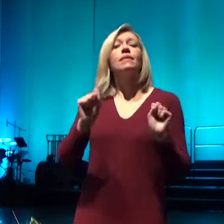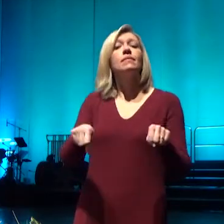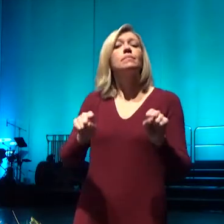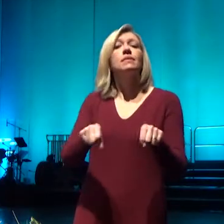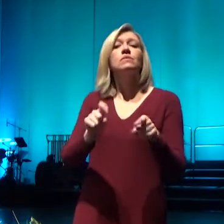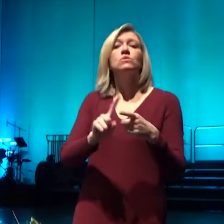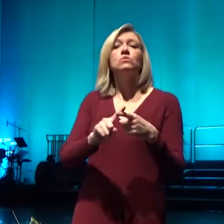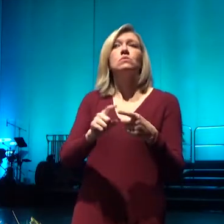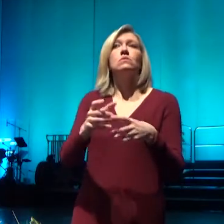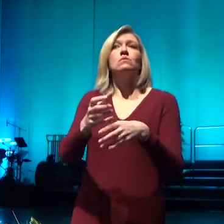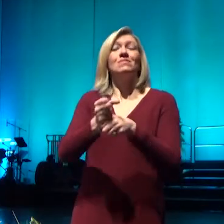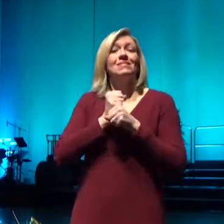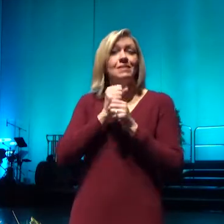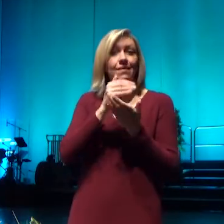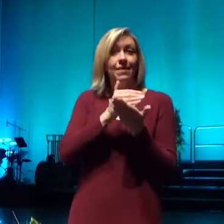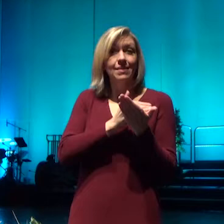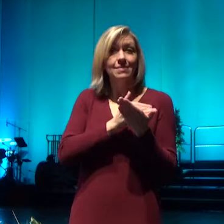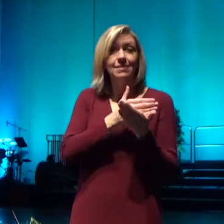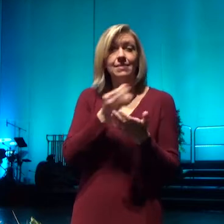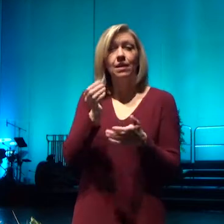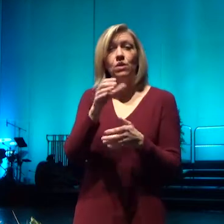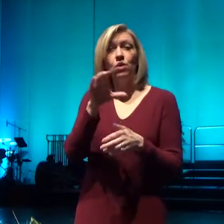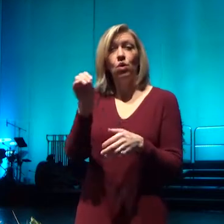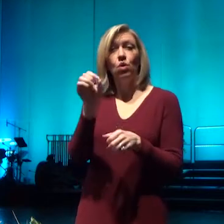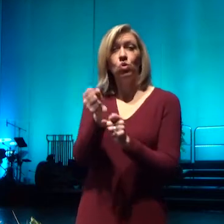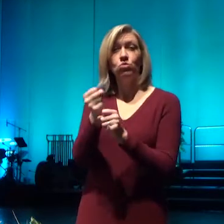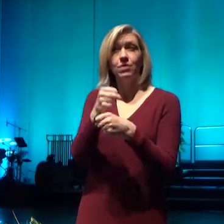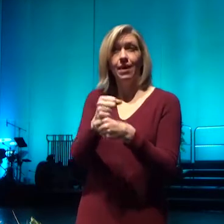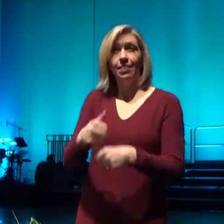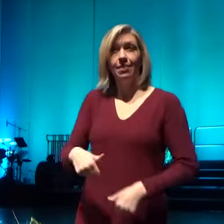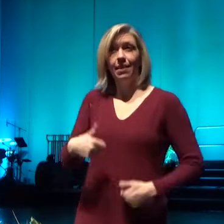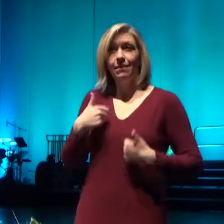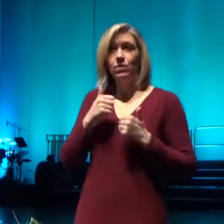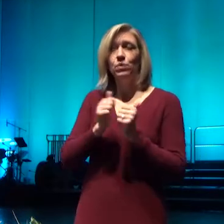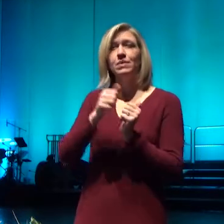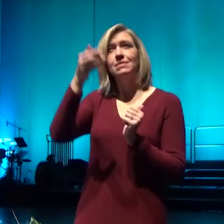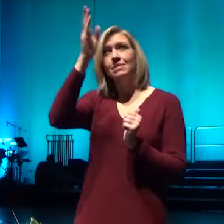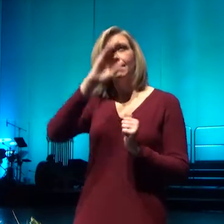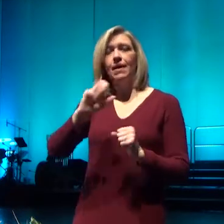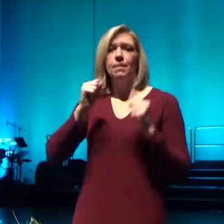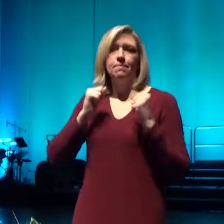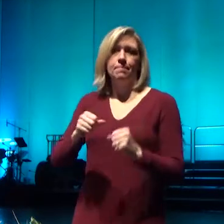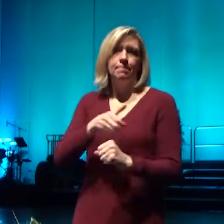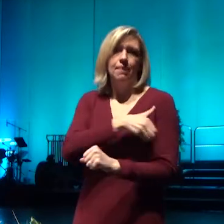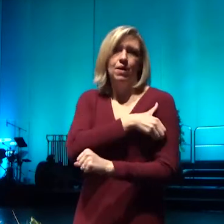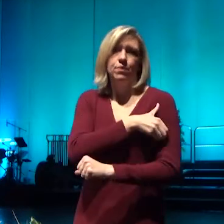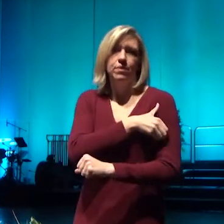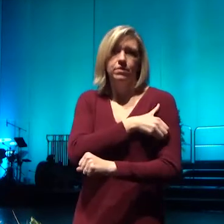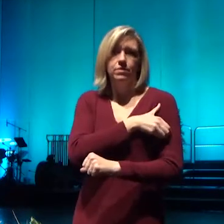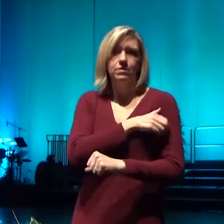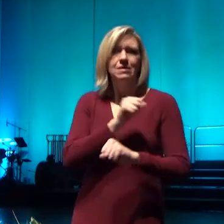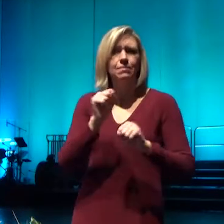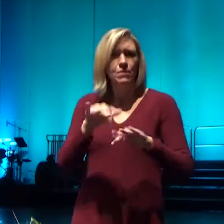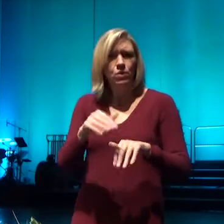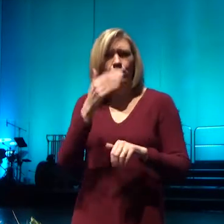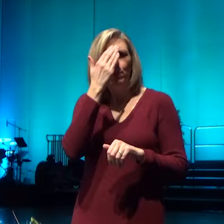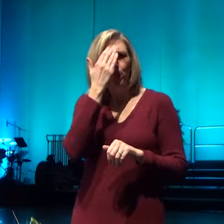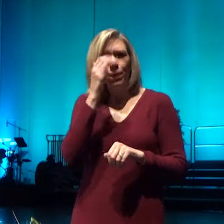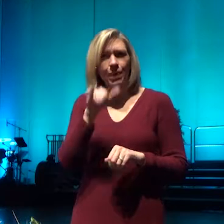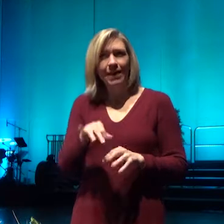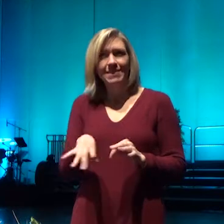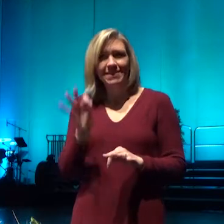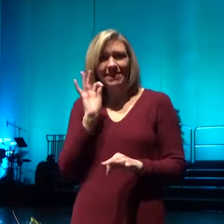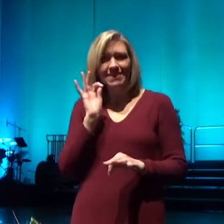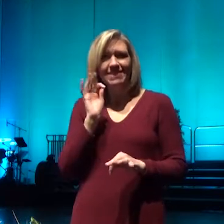to co-create our lives with a divine power. Not only is it a great miracle to know that this present exists, but